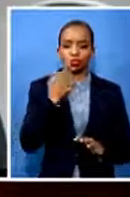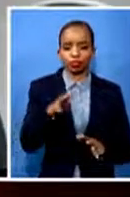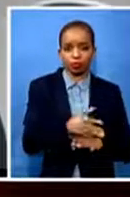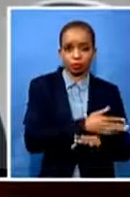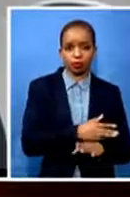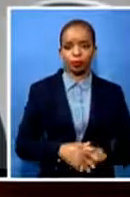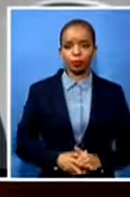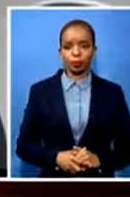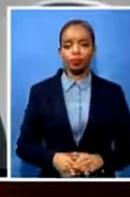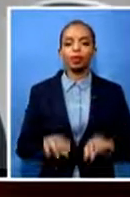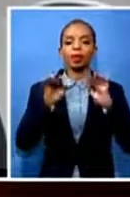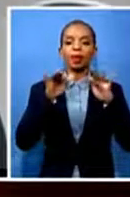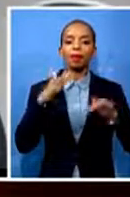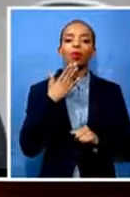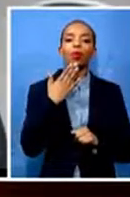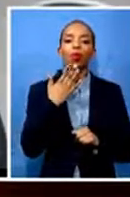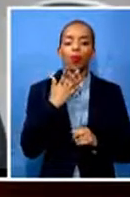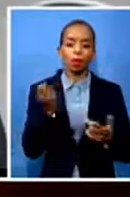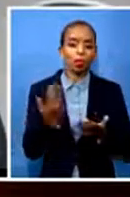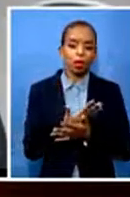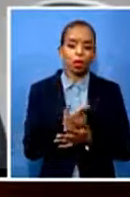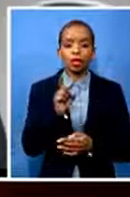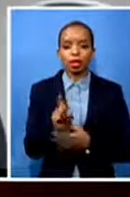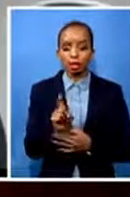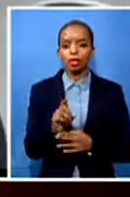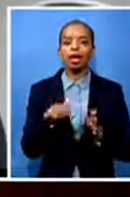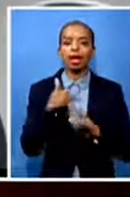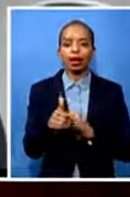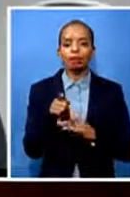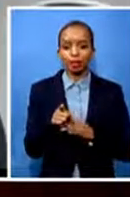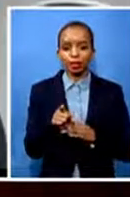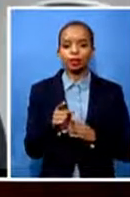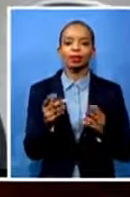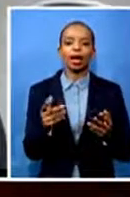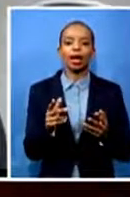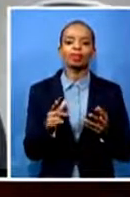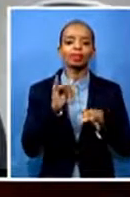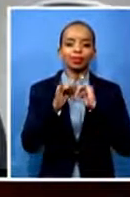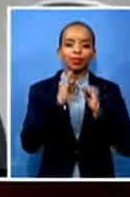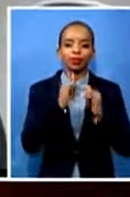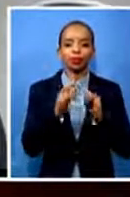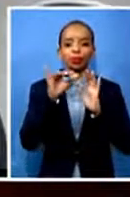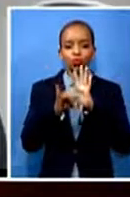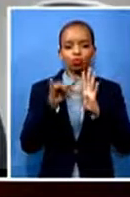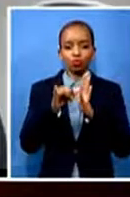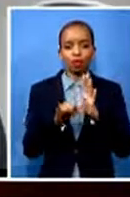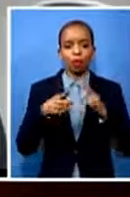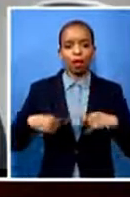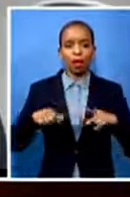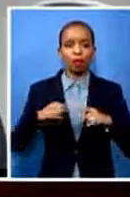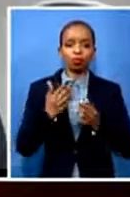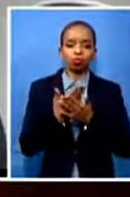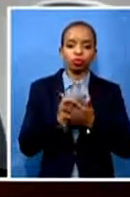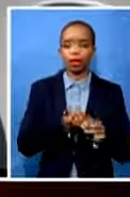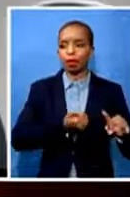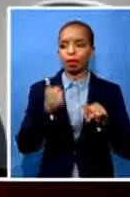this interview on our YouTube channel. They can go there and check it out with regards to submitting your proposals. Thabo Man-yoni, Chairperson of